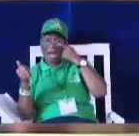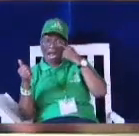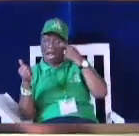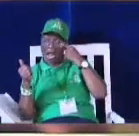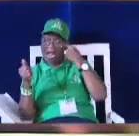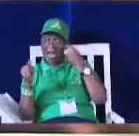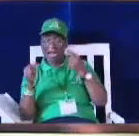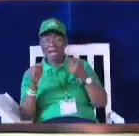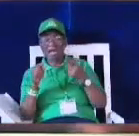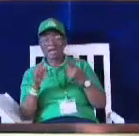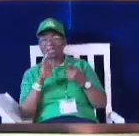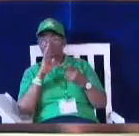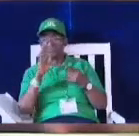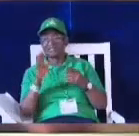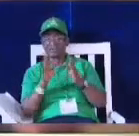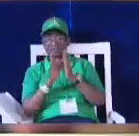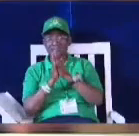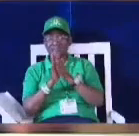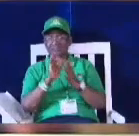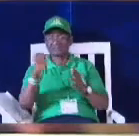we'll be praying the prayer of agreement.